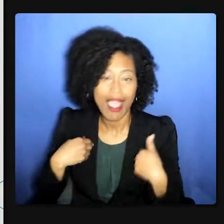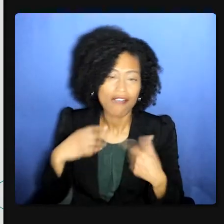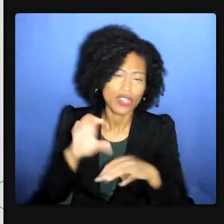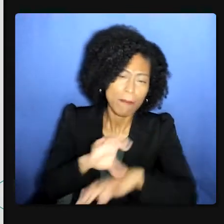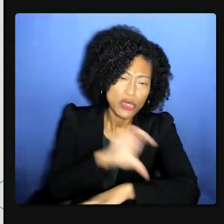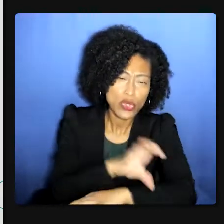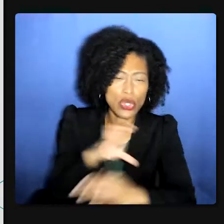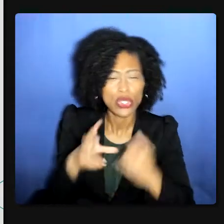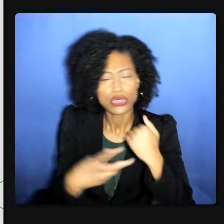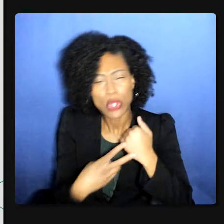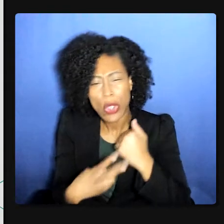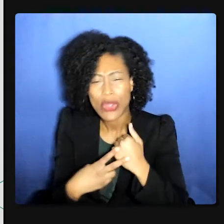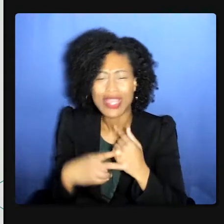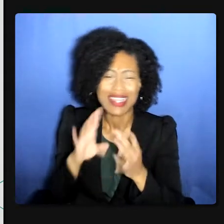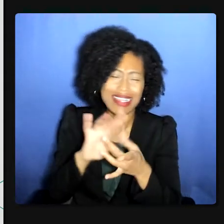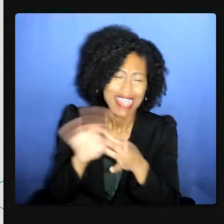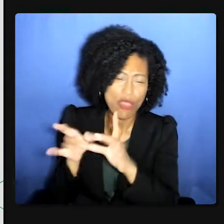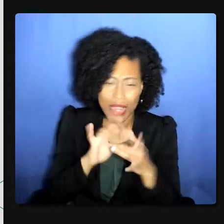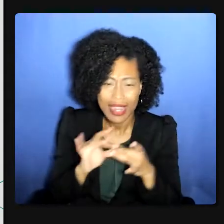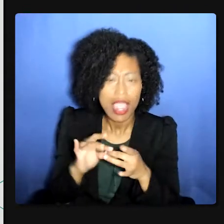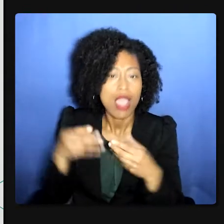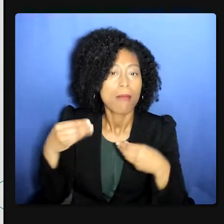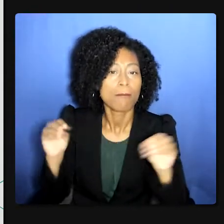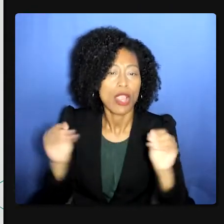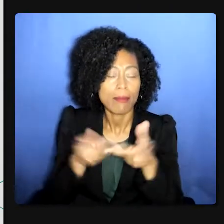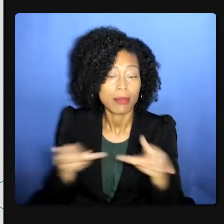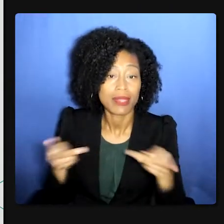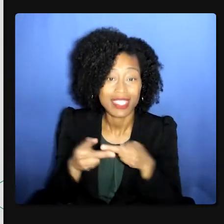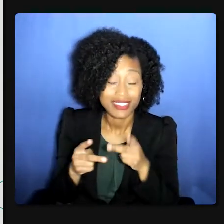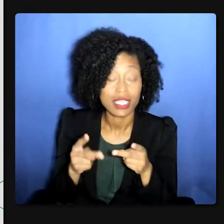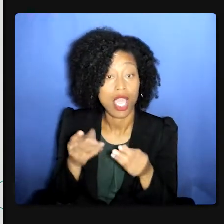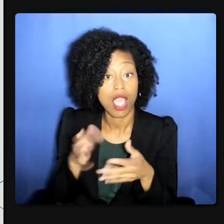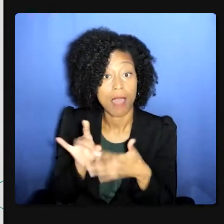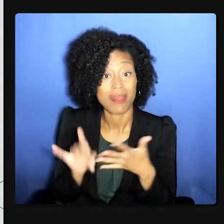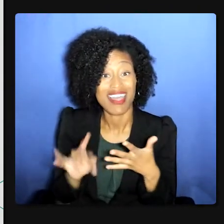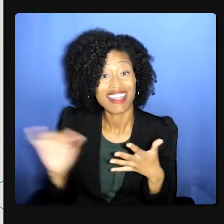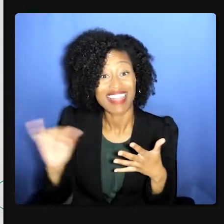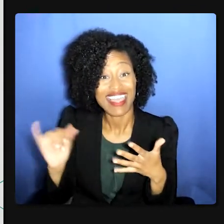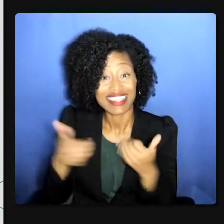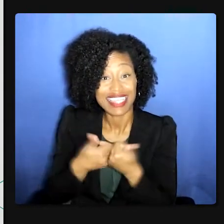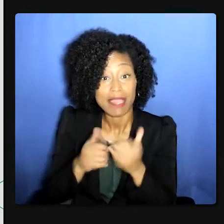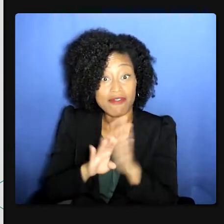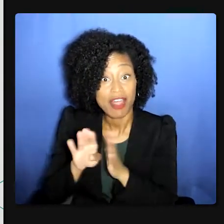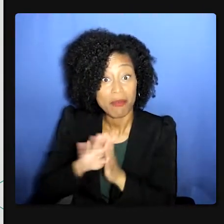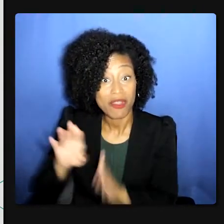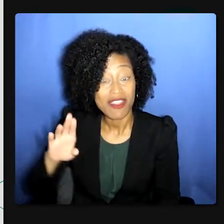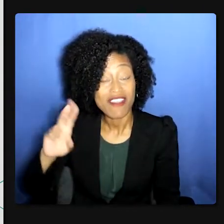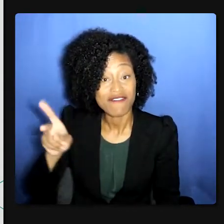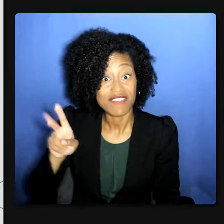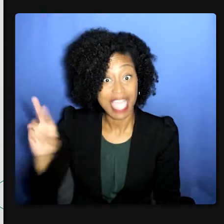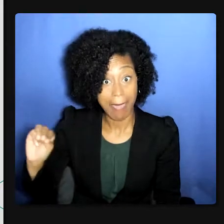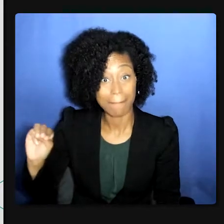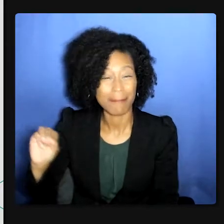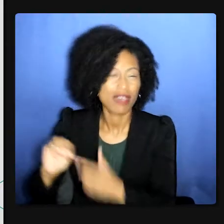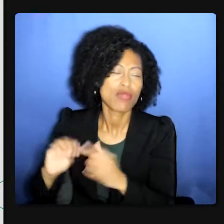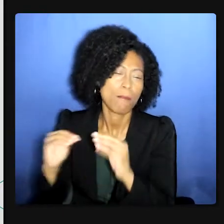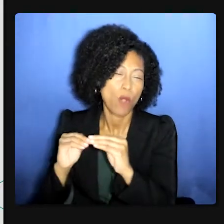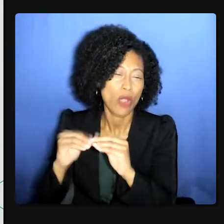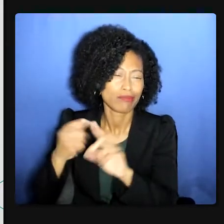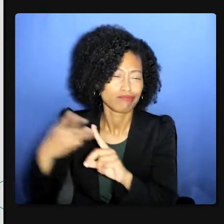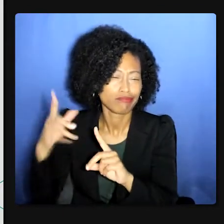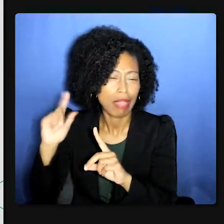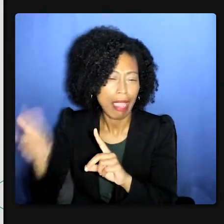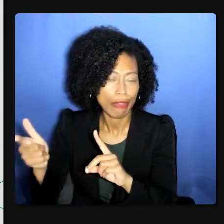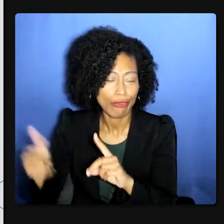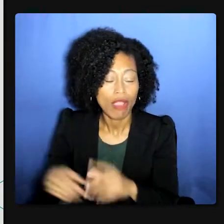compute, storage, networking, and marketplace offerings like the Game Developer VM. A little more on that later. And this lets you